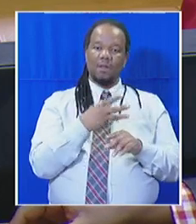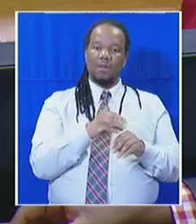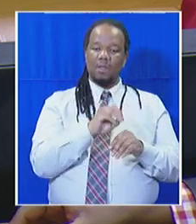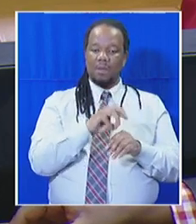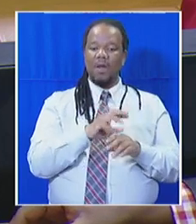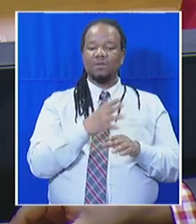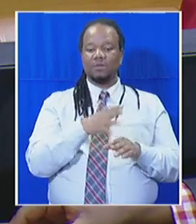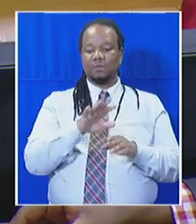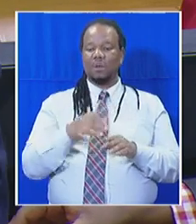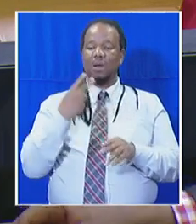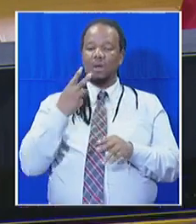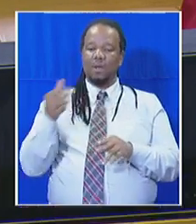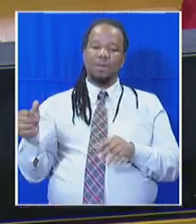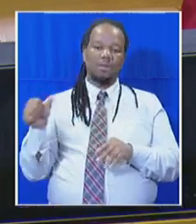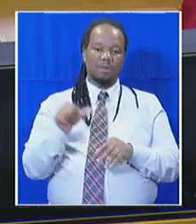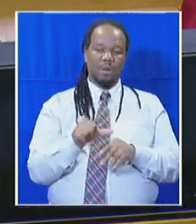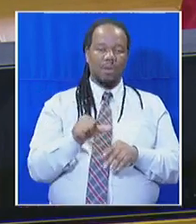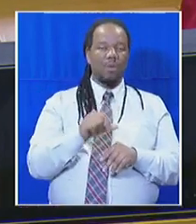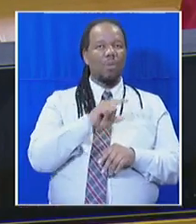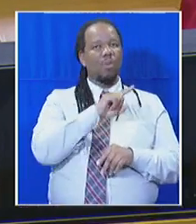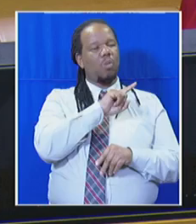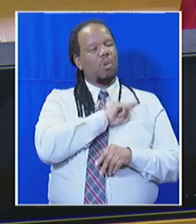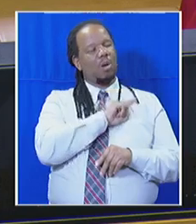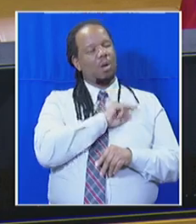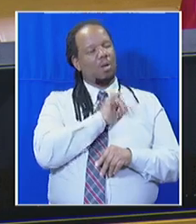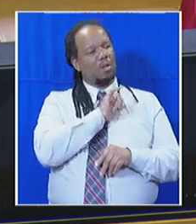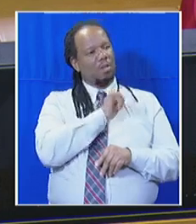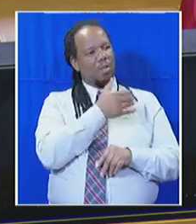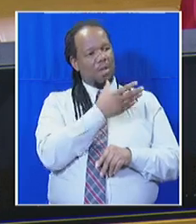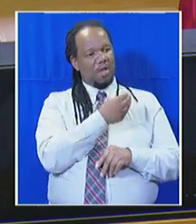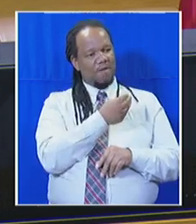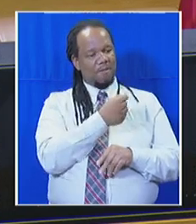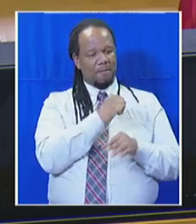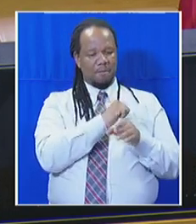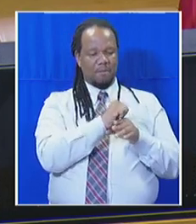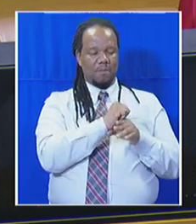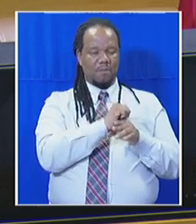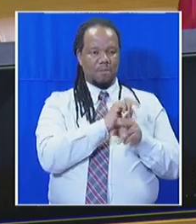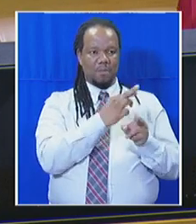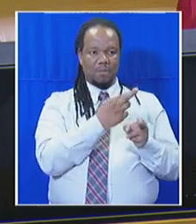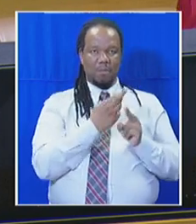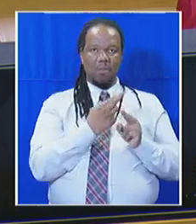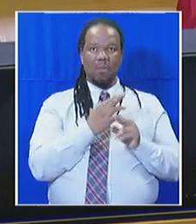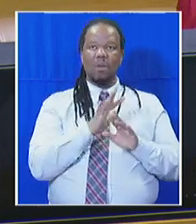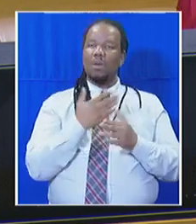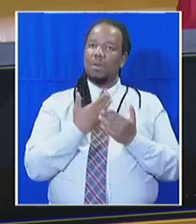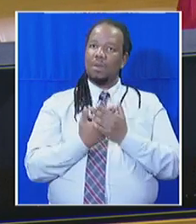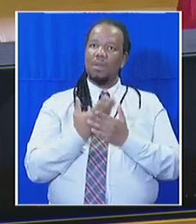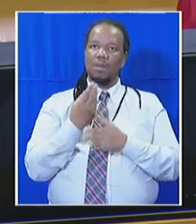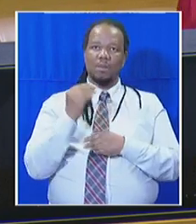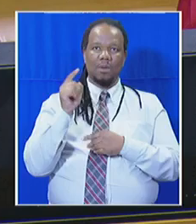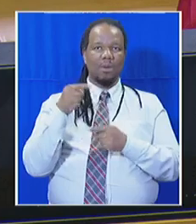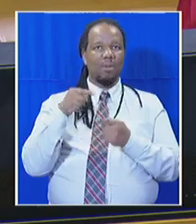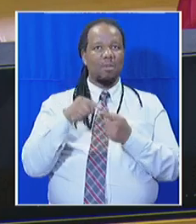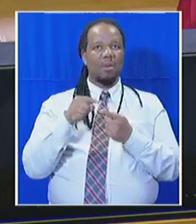House. Because we must exercise accountability. Can I speak, House Chair? Honourable Member, yes, you've made your point. You must